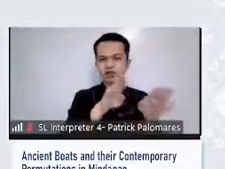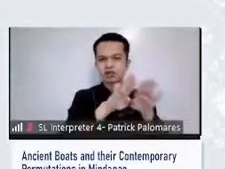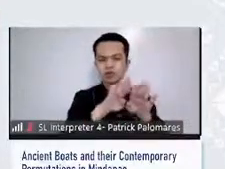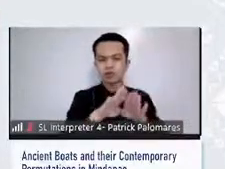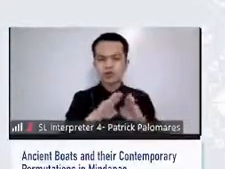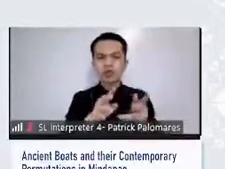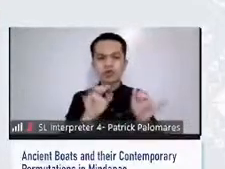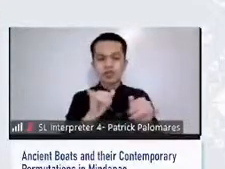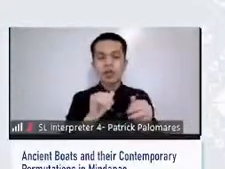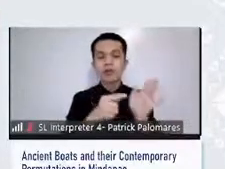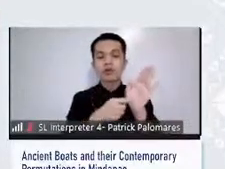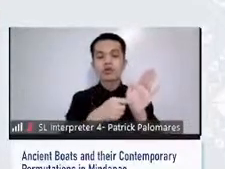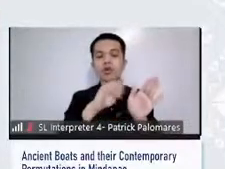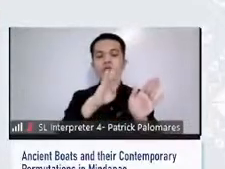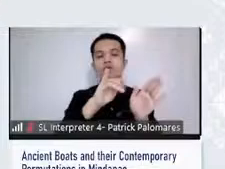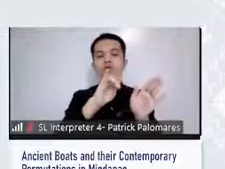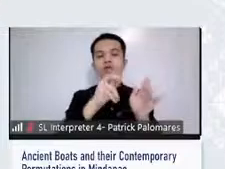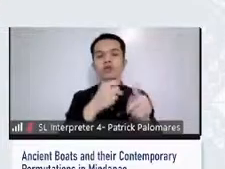until the present.